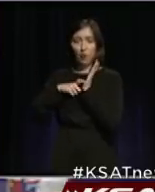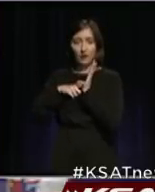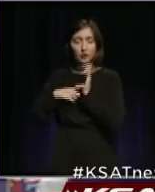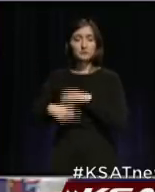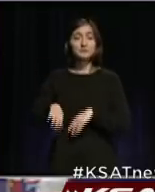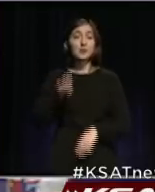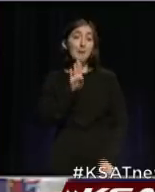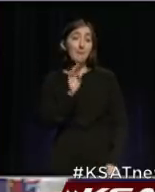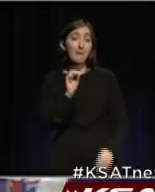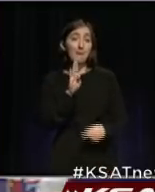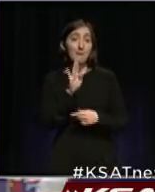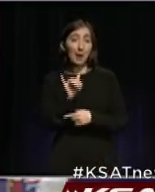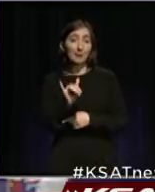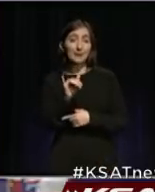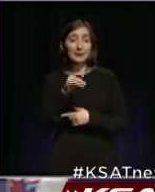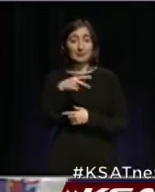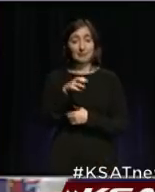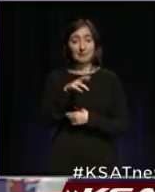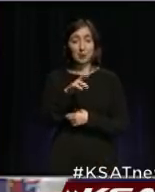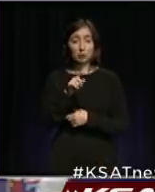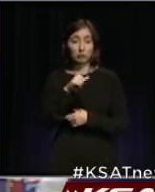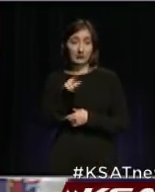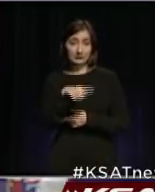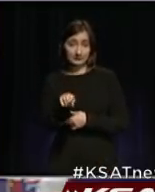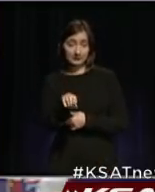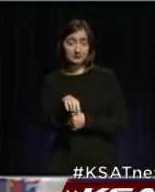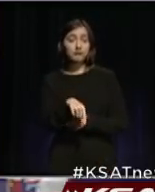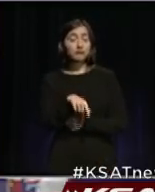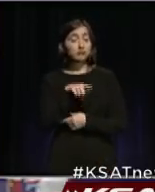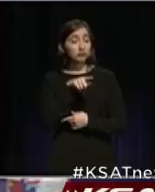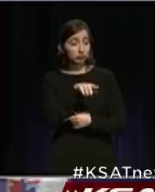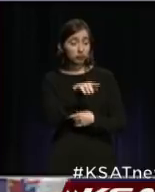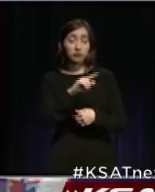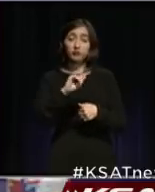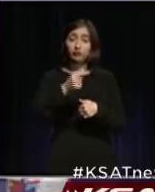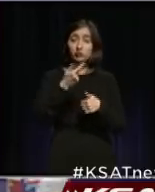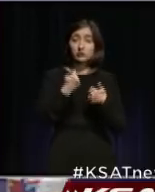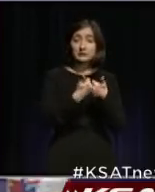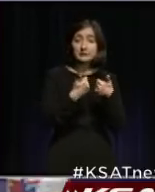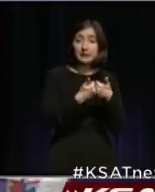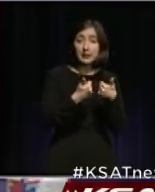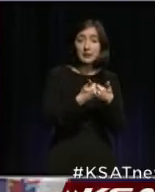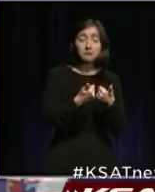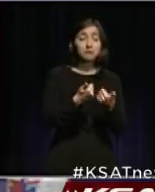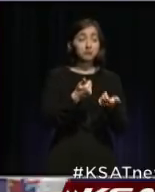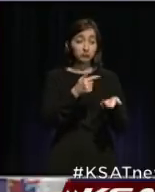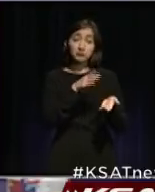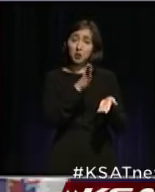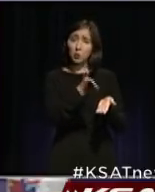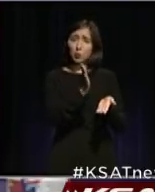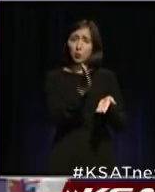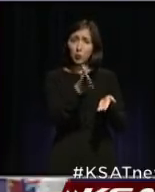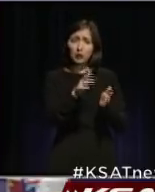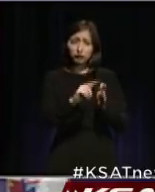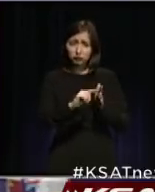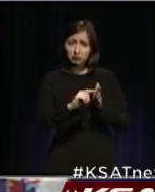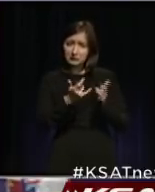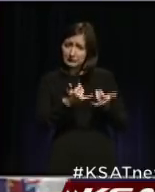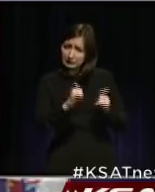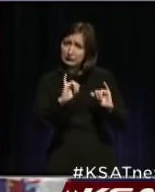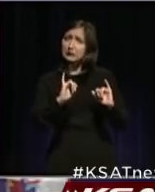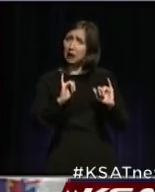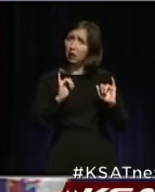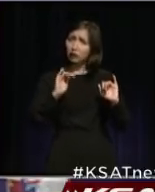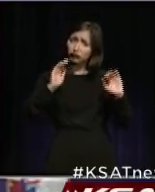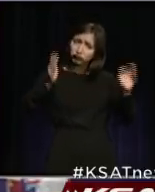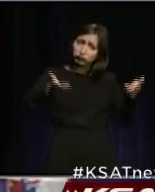the 14th, I think it is, where they will have fans, but they're going to stay up to about 17% now, and they will require